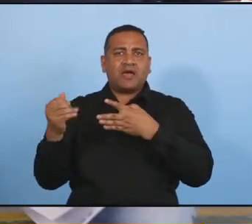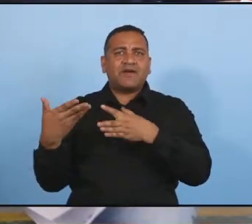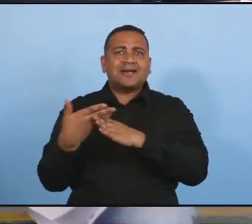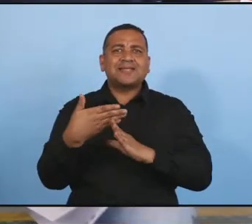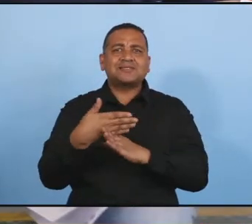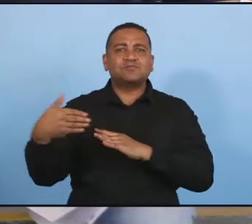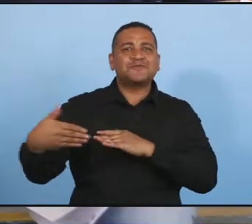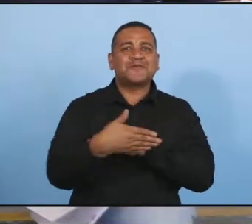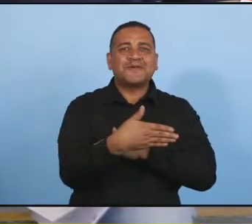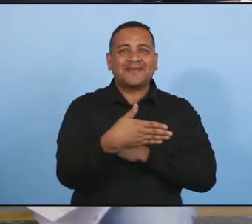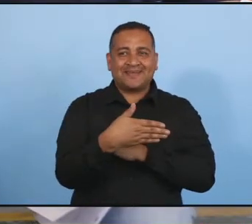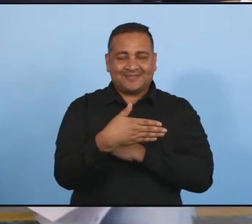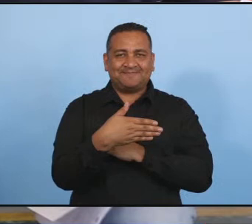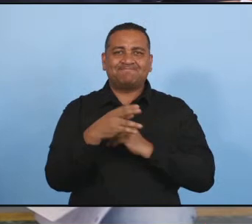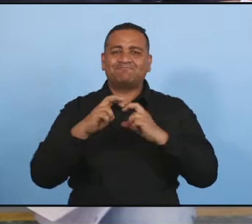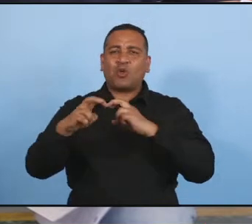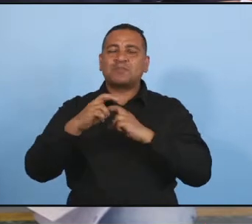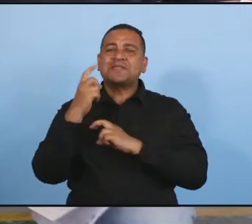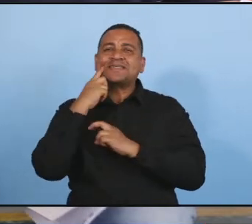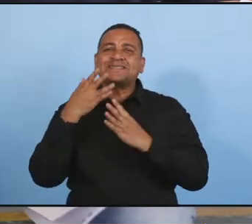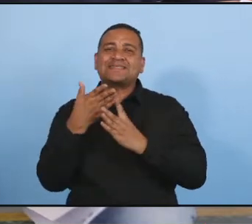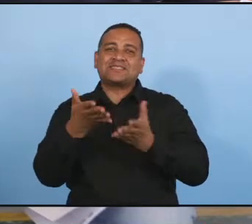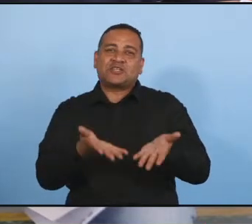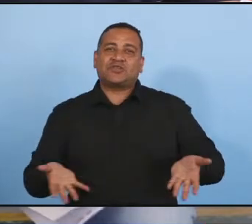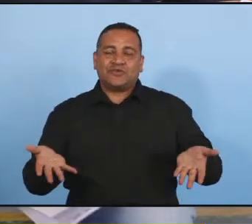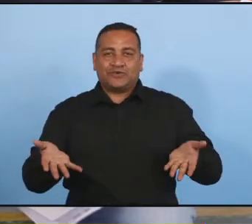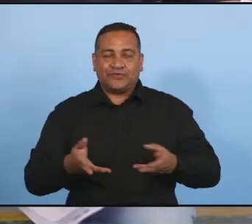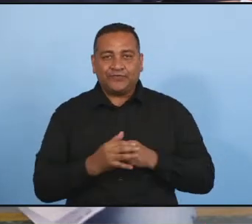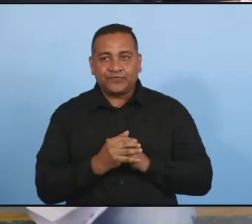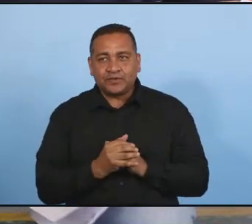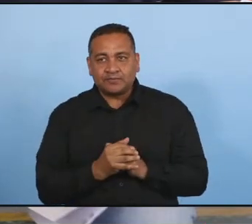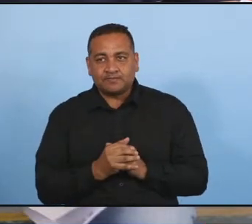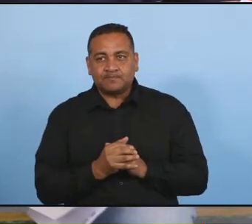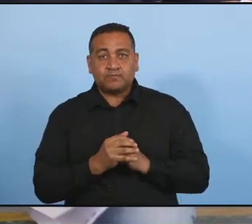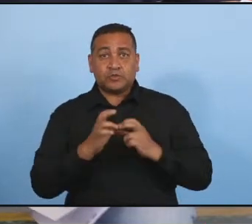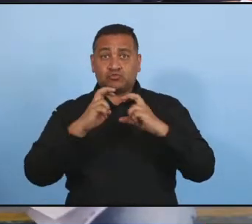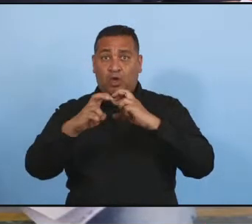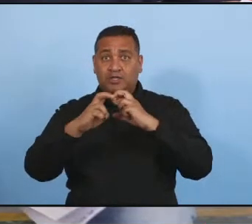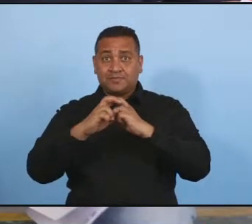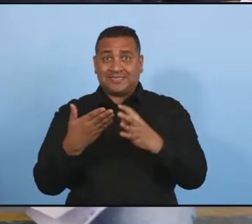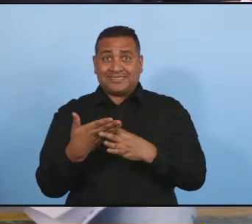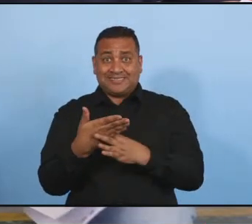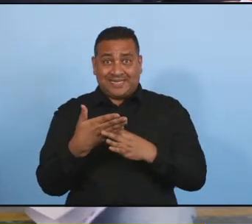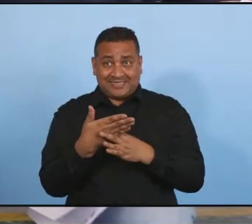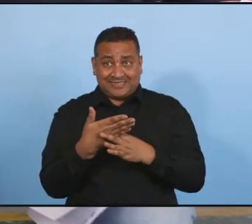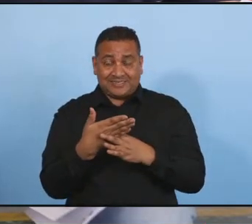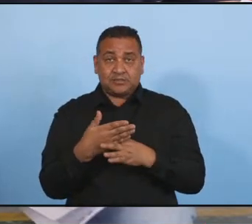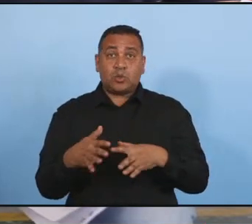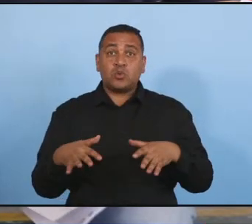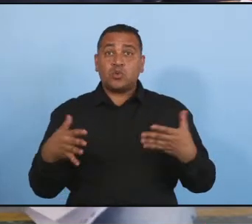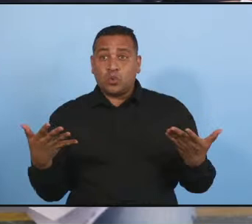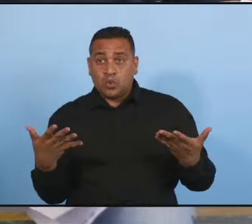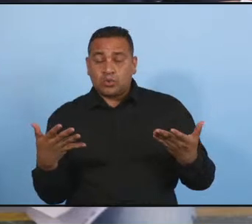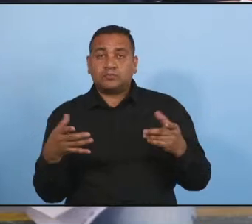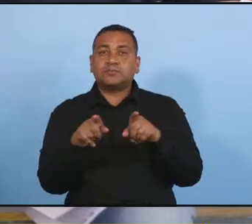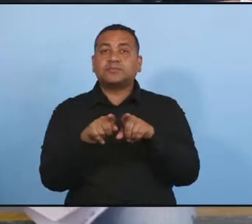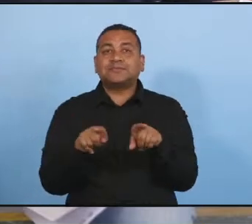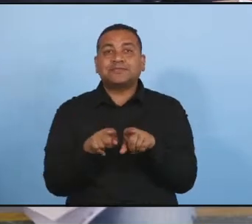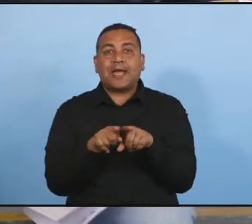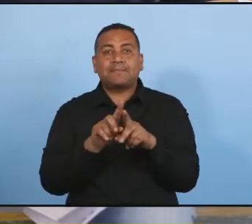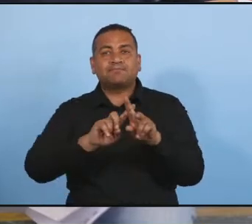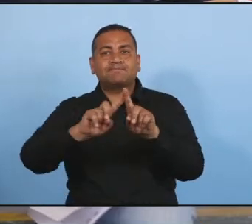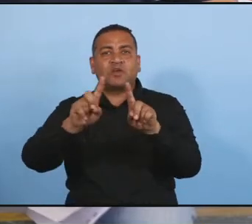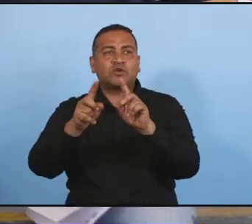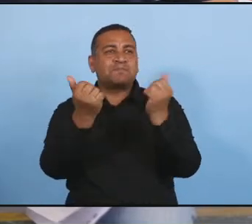road, and then public transport is also accessible, and with the bursaries that are